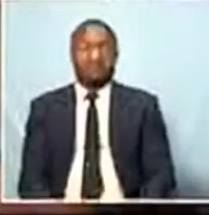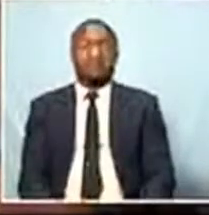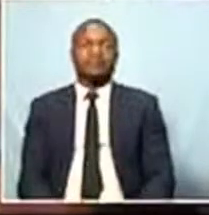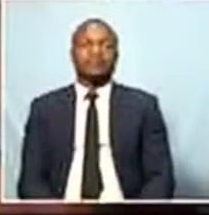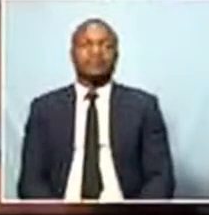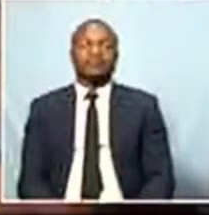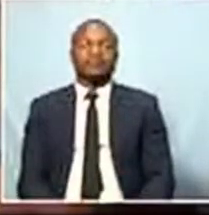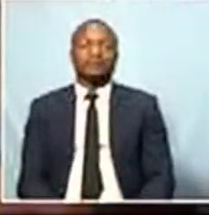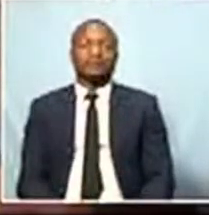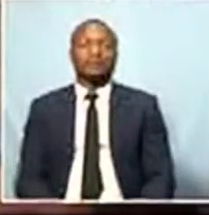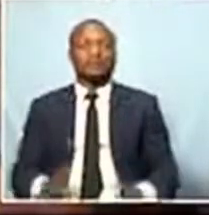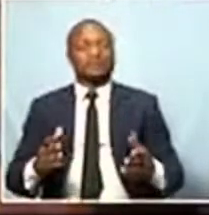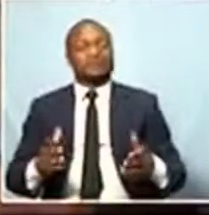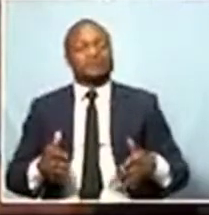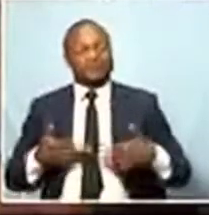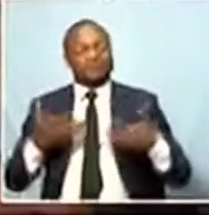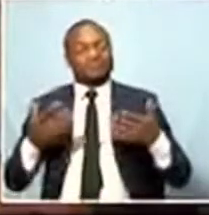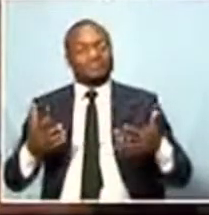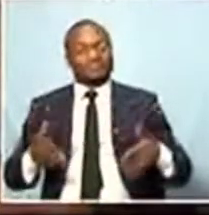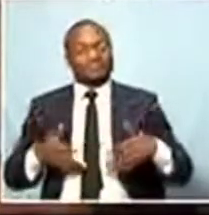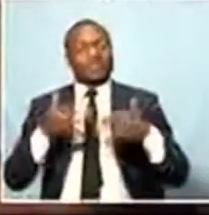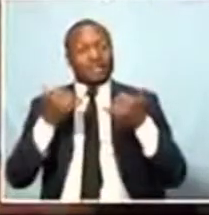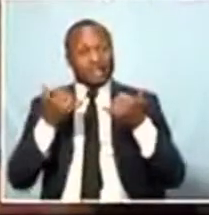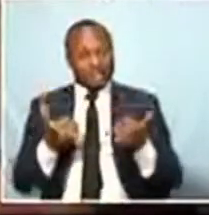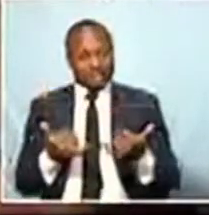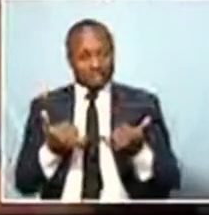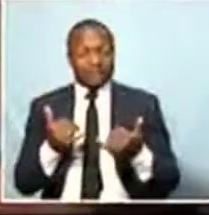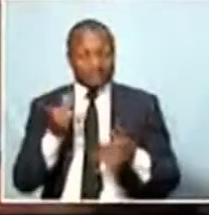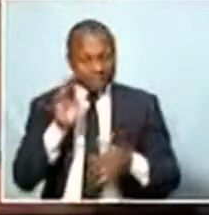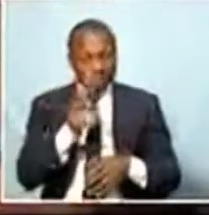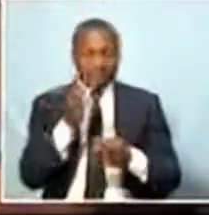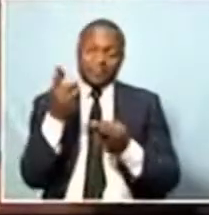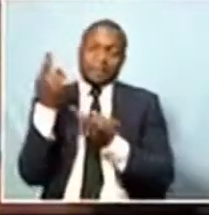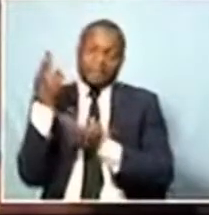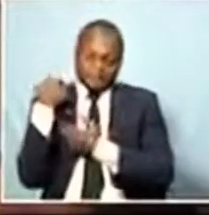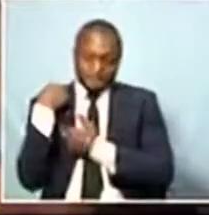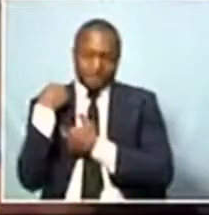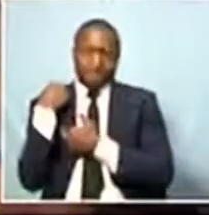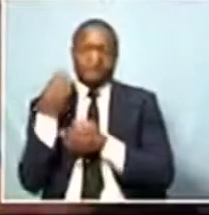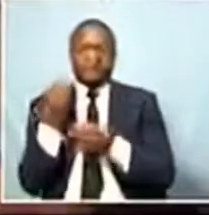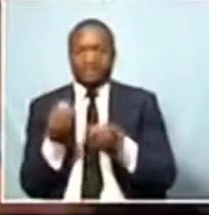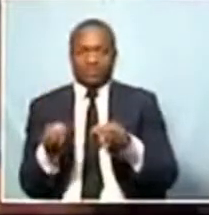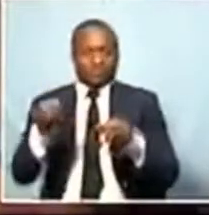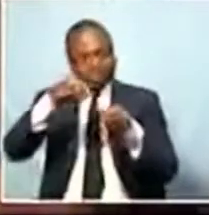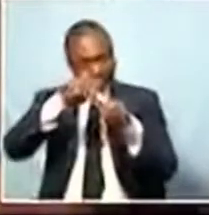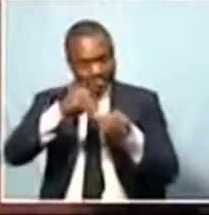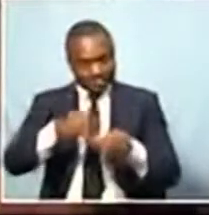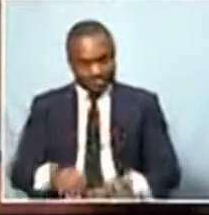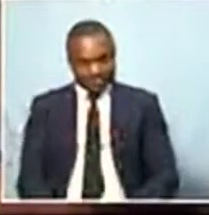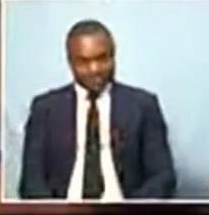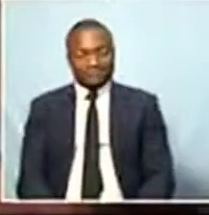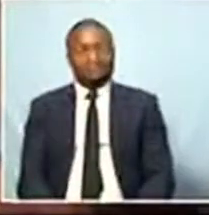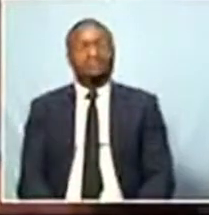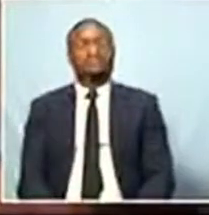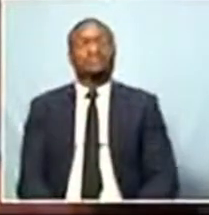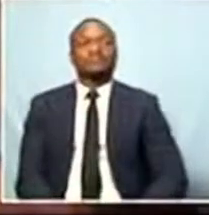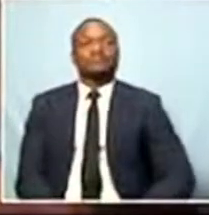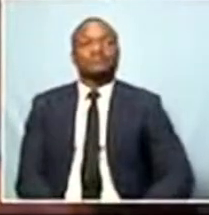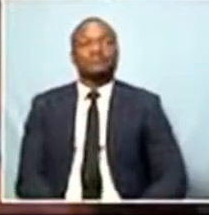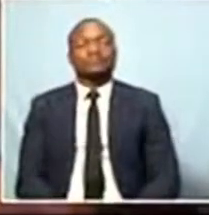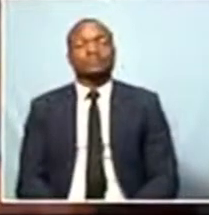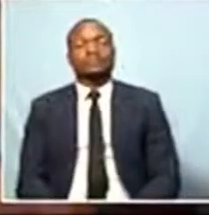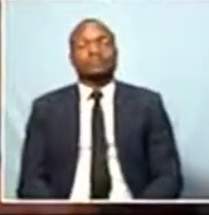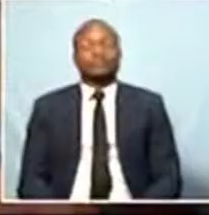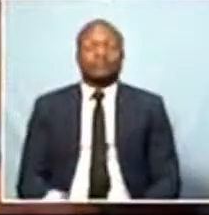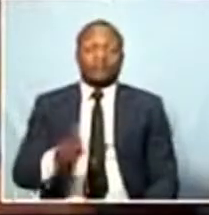it's quite exciting that now the mandate has somehow been increased or added. Chair,